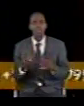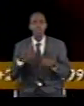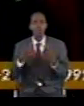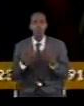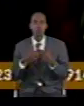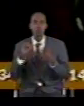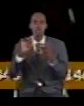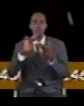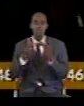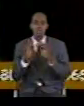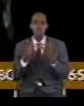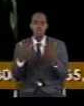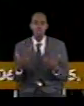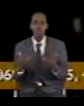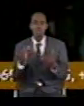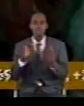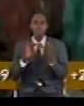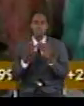Let's have online.